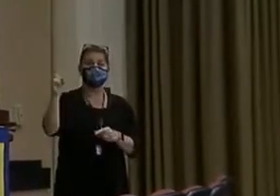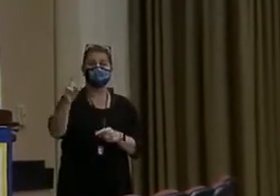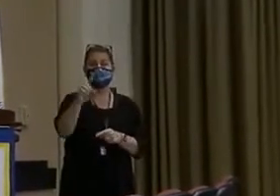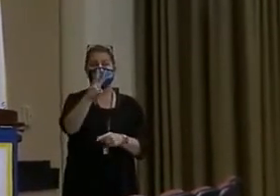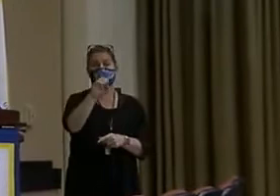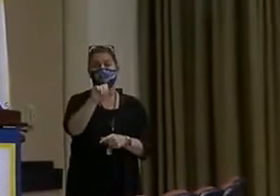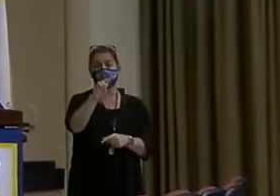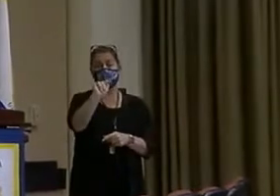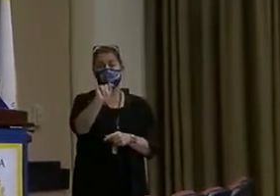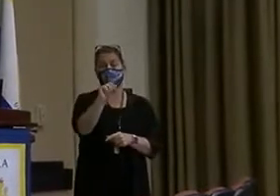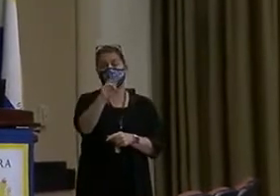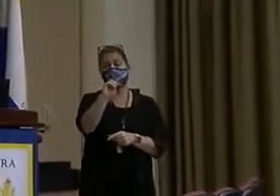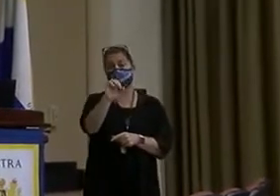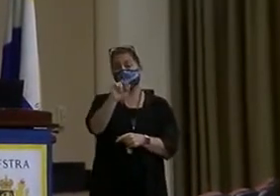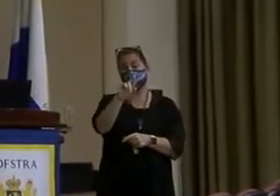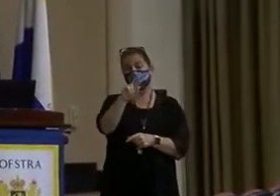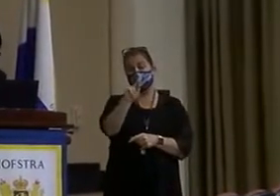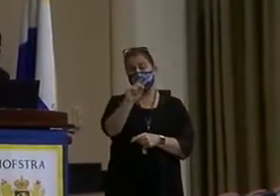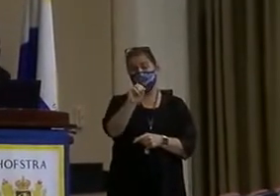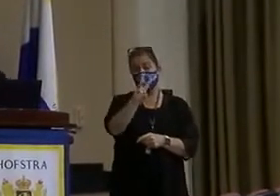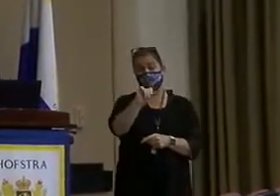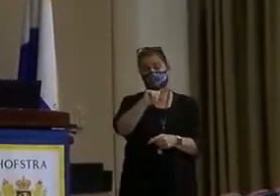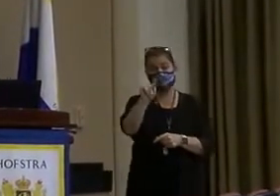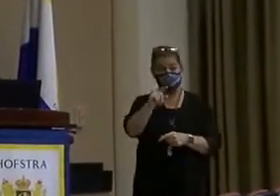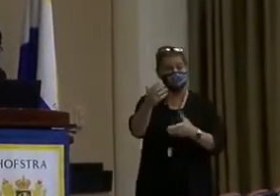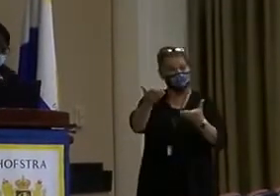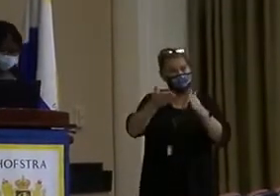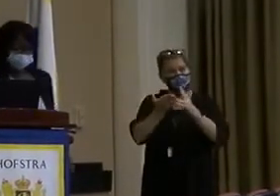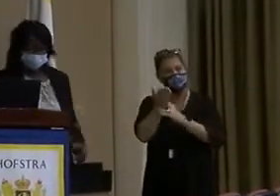Walter Markowitz to really take us through the start.